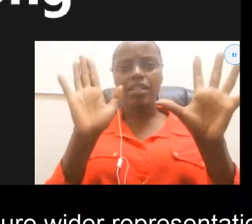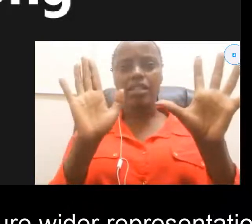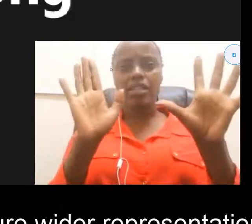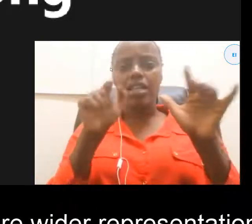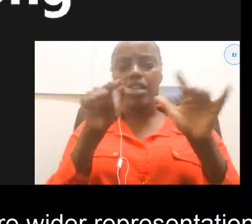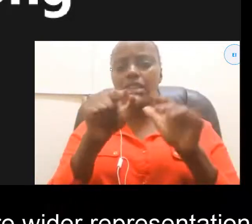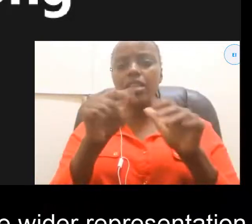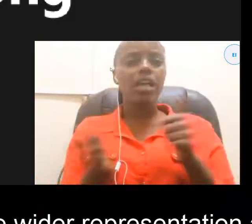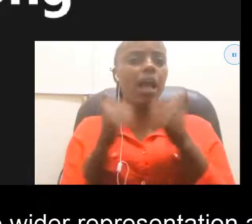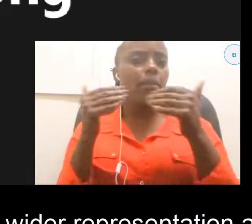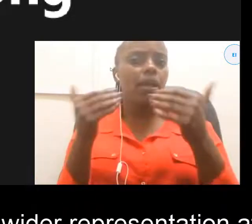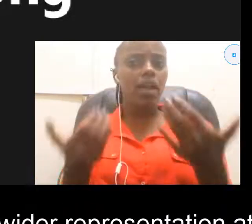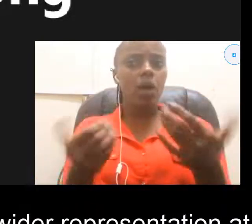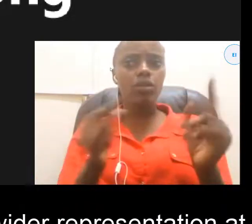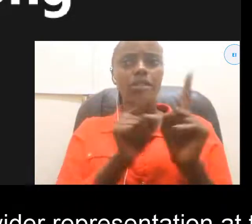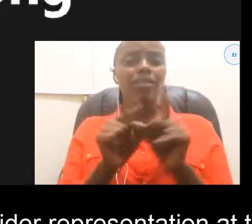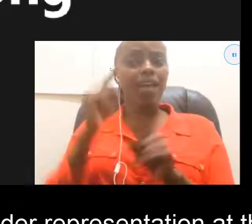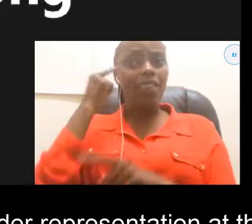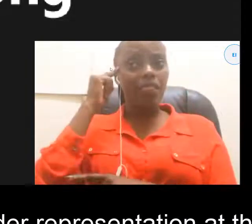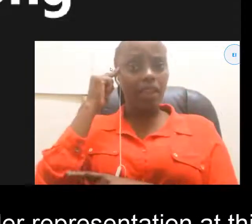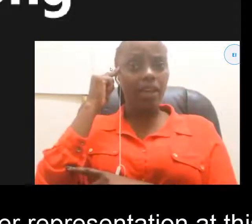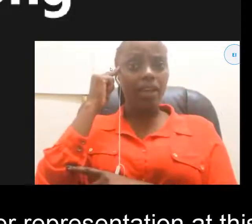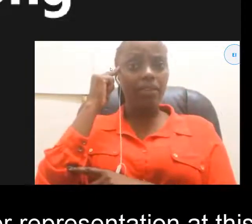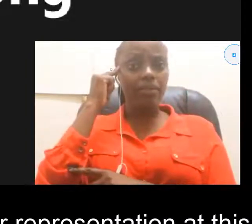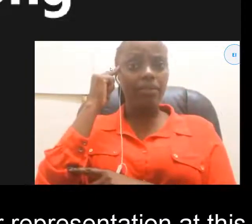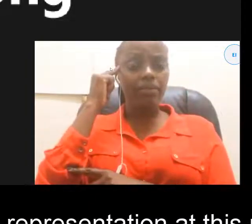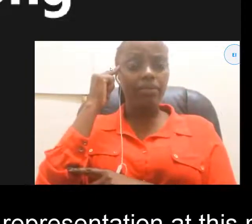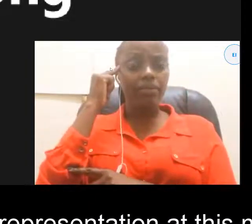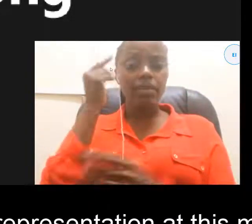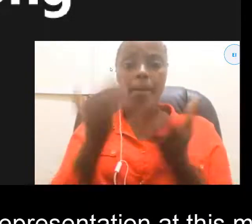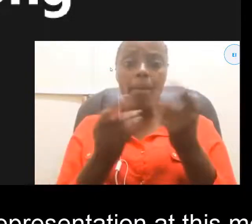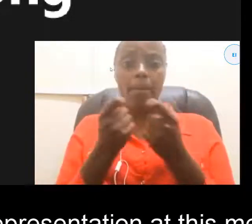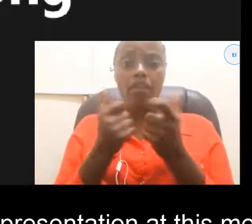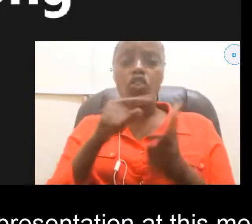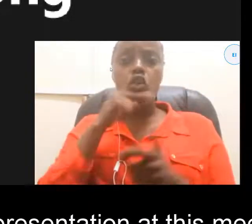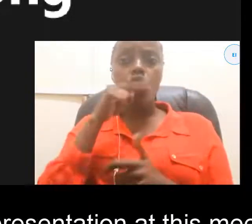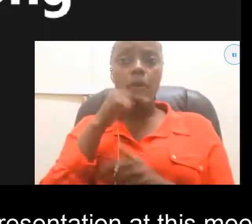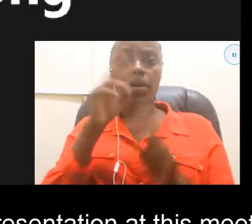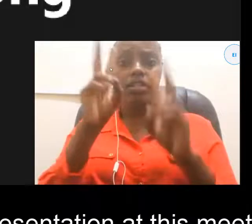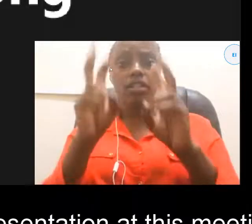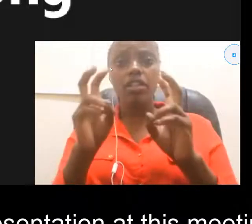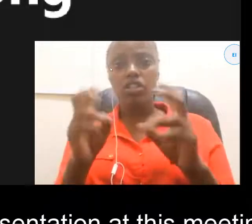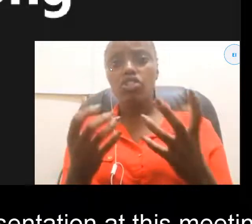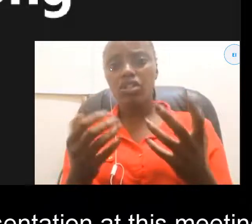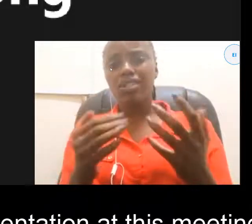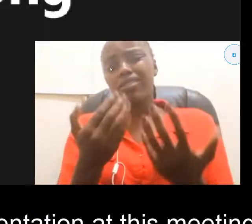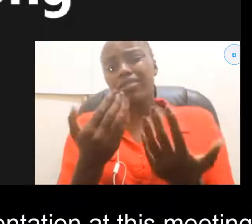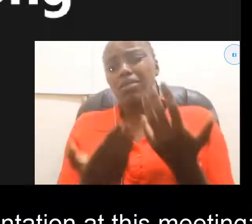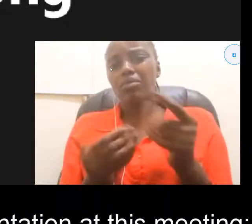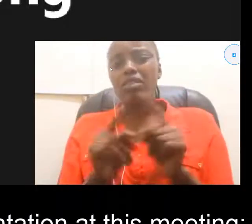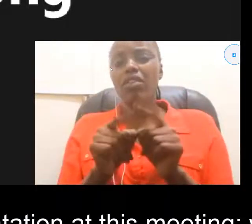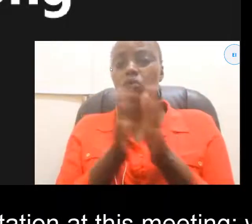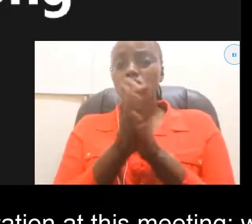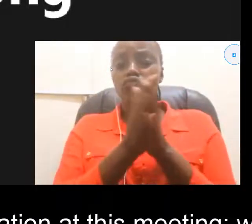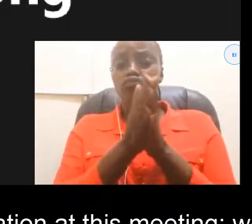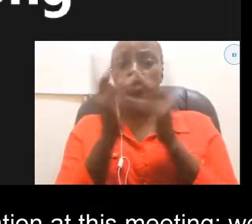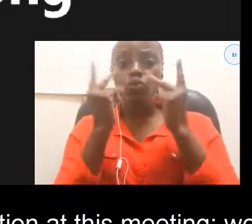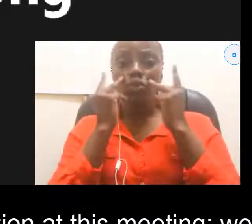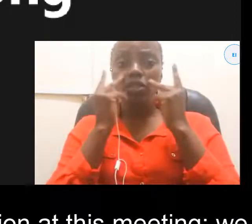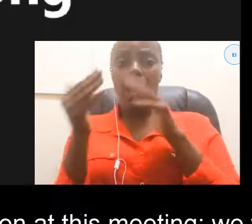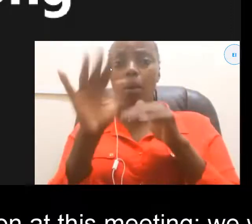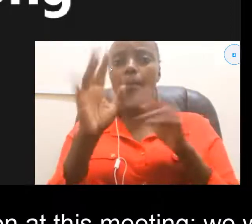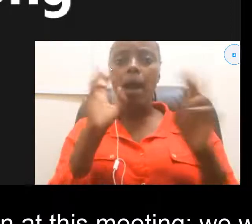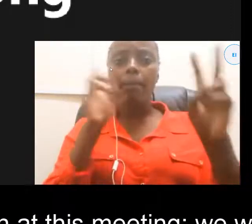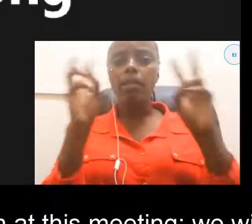happen, and I think maybe a few comments on this issue would be interesting to see what are your